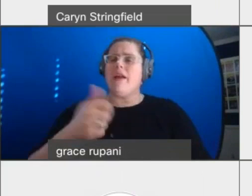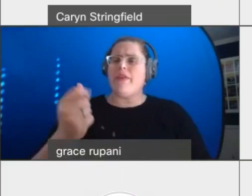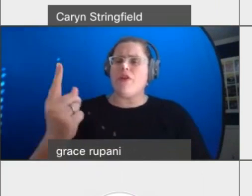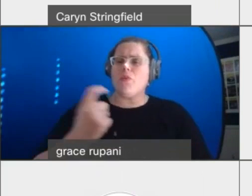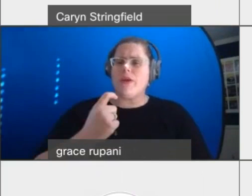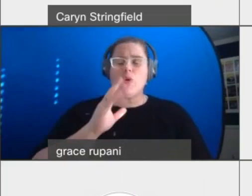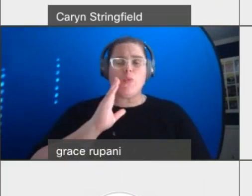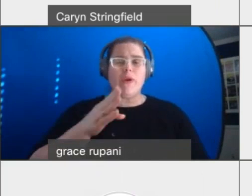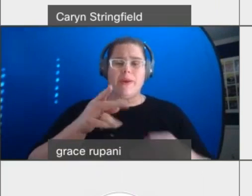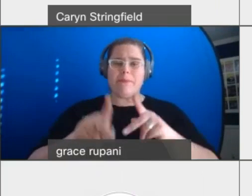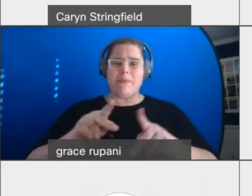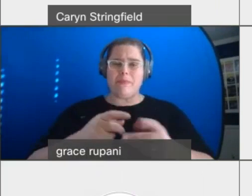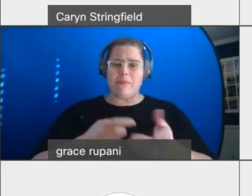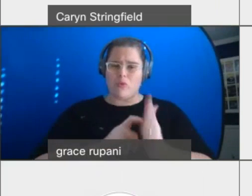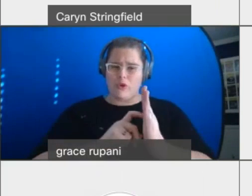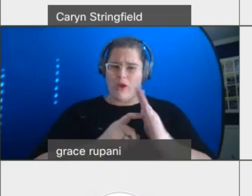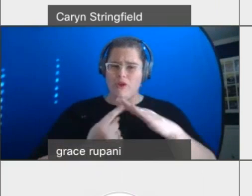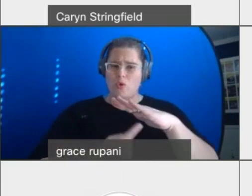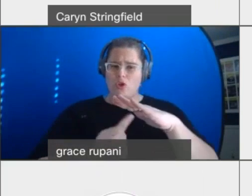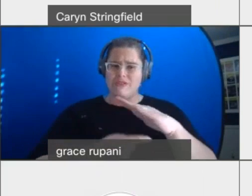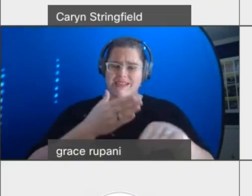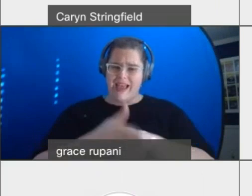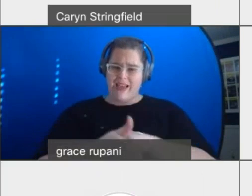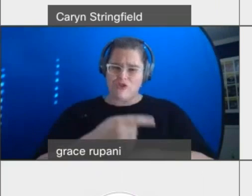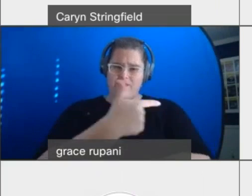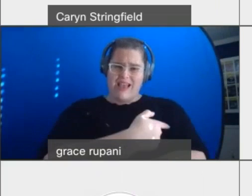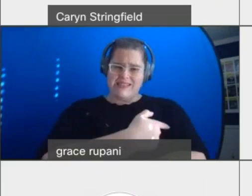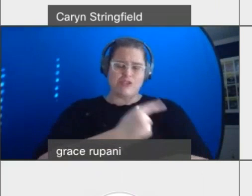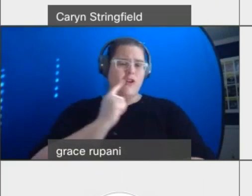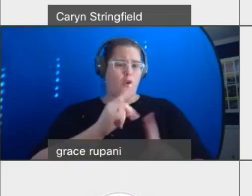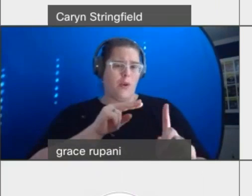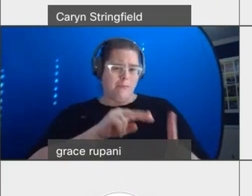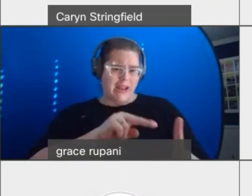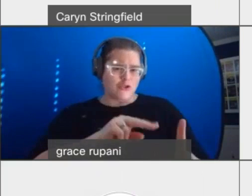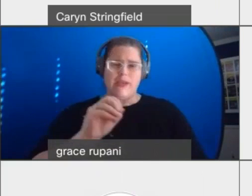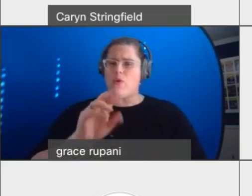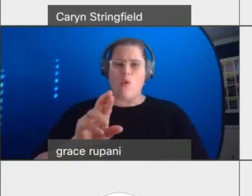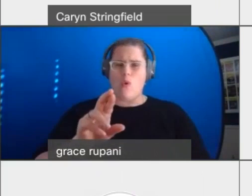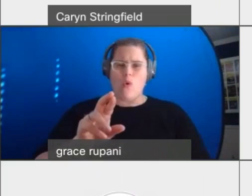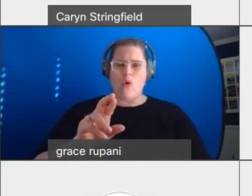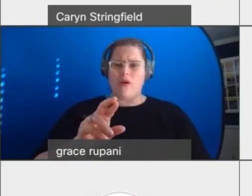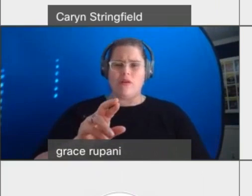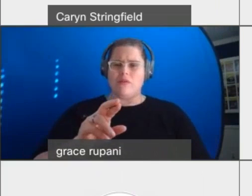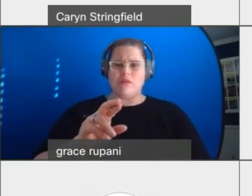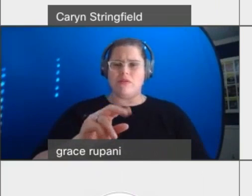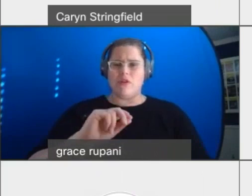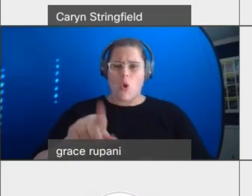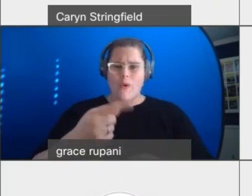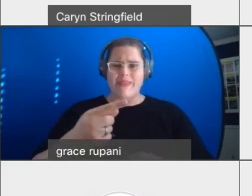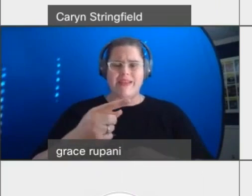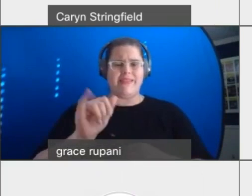required to quarantine after vaccination for monitoring, or is it just the specified 15